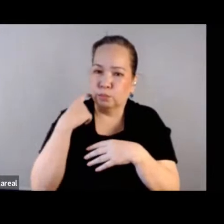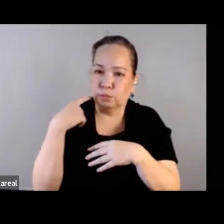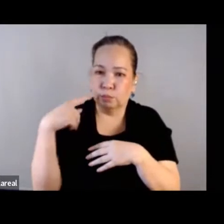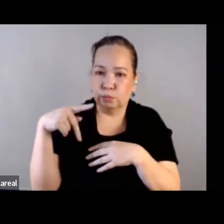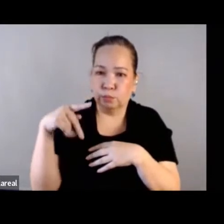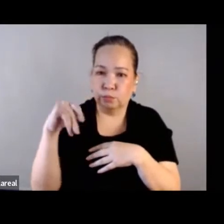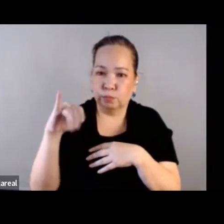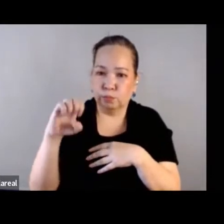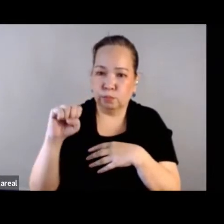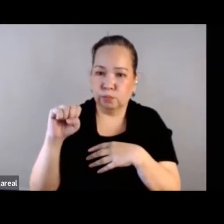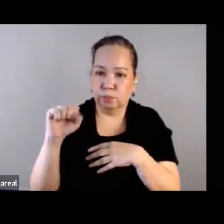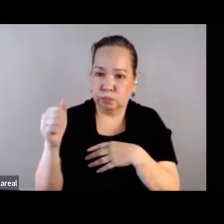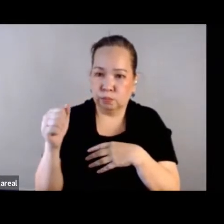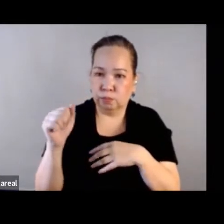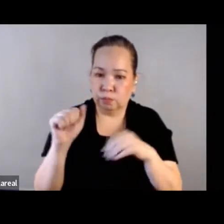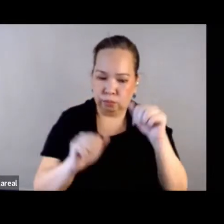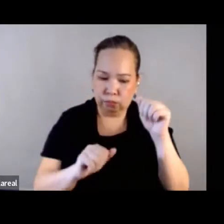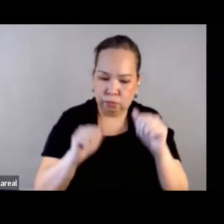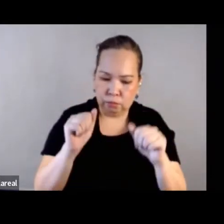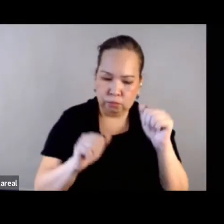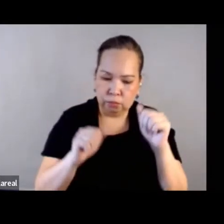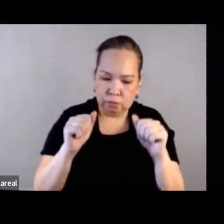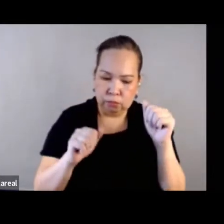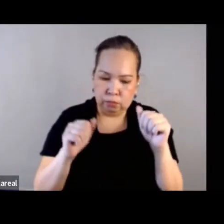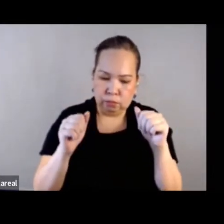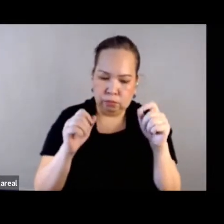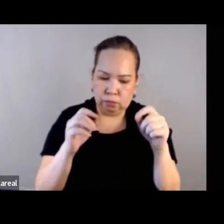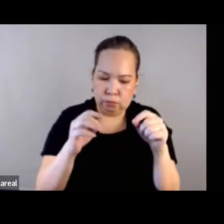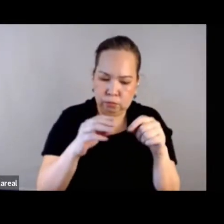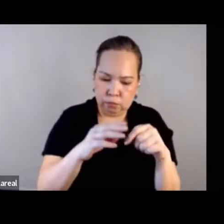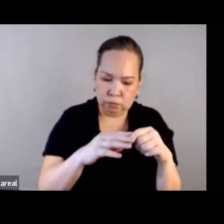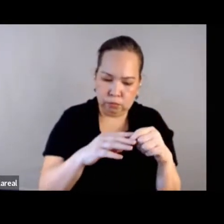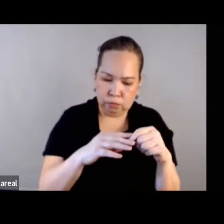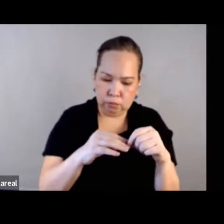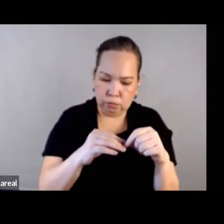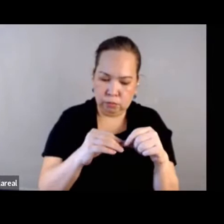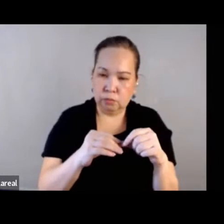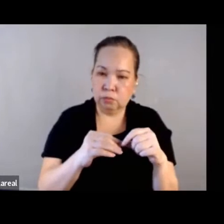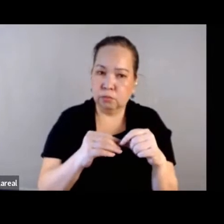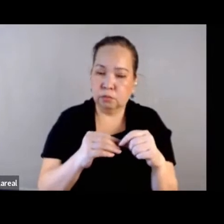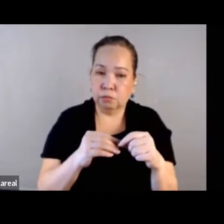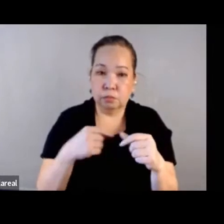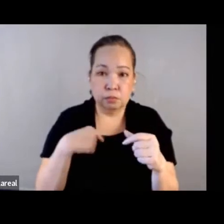PISA assessment and other international assessment, we believe that